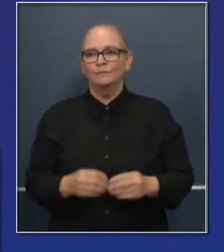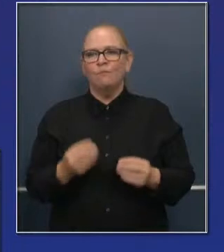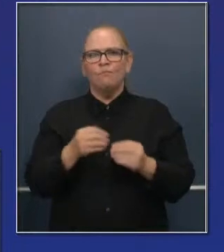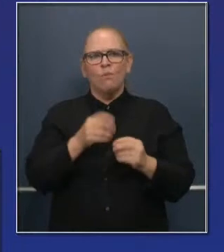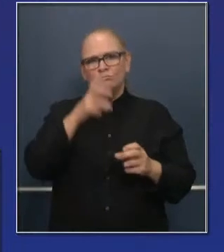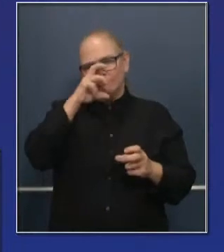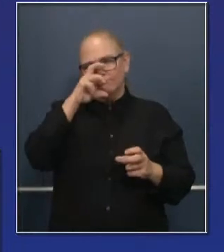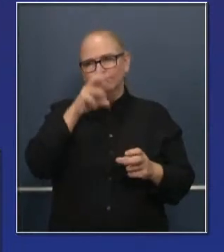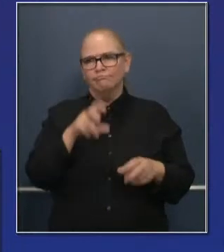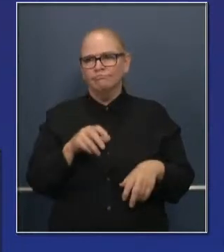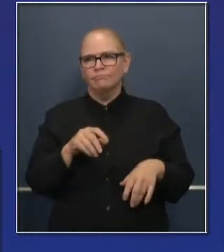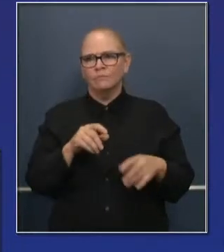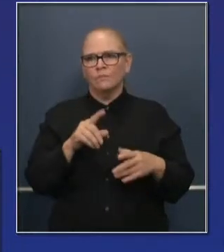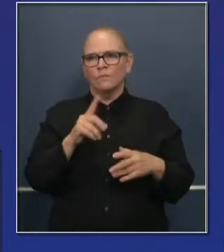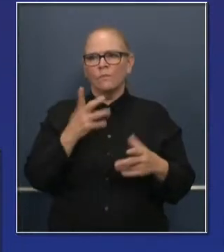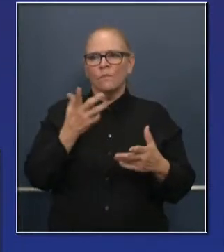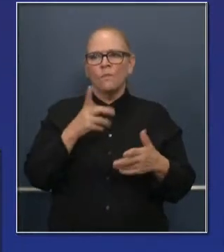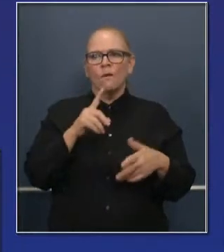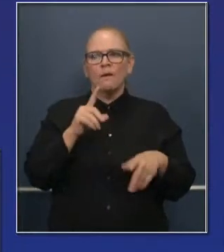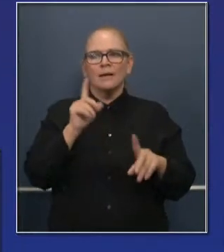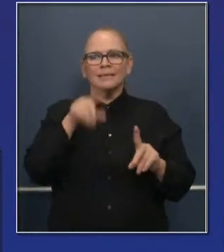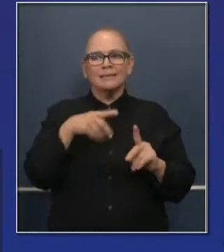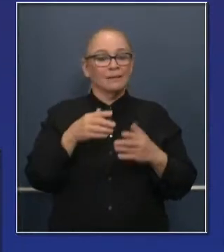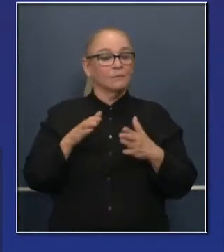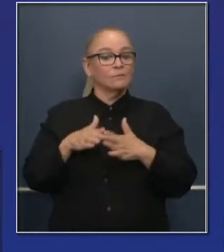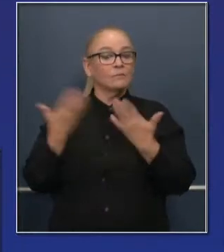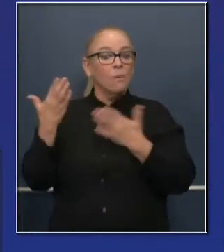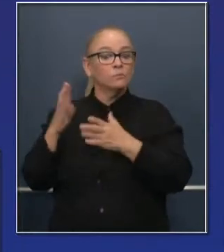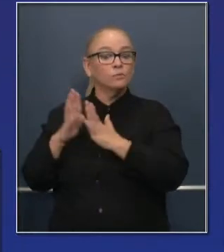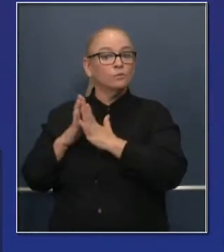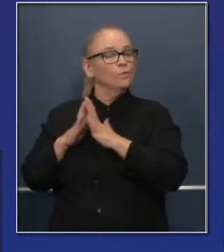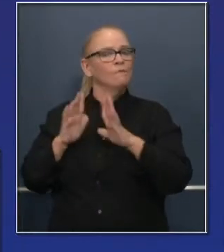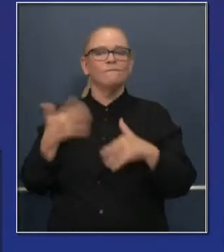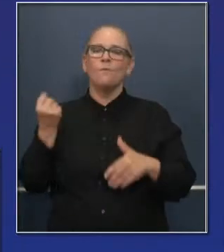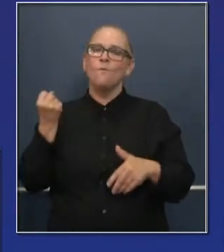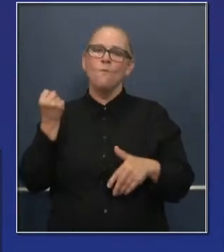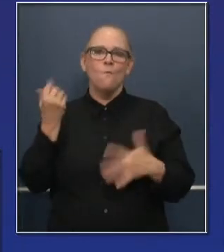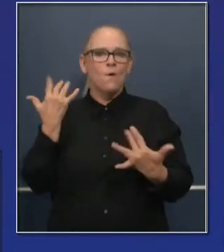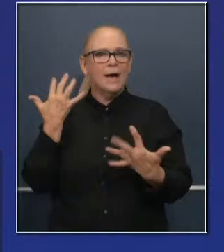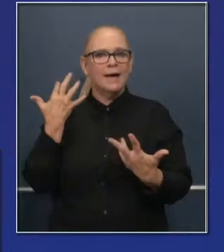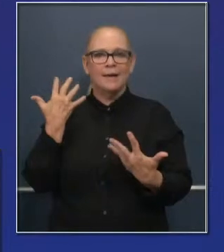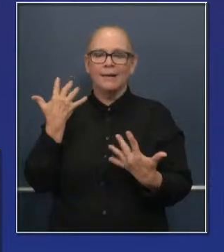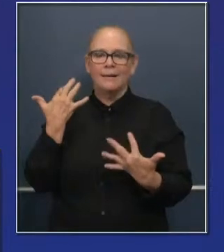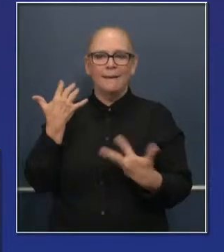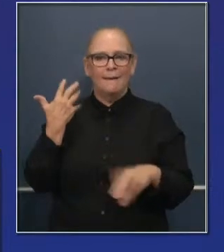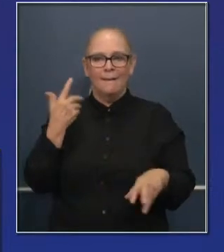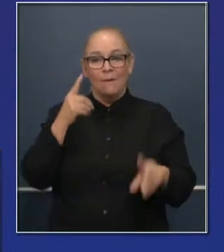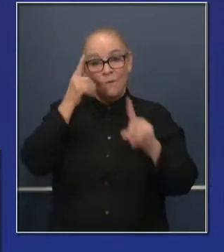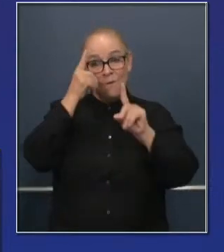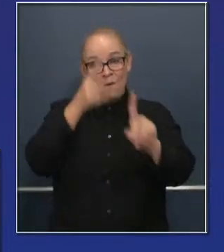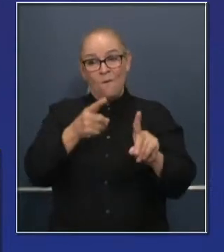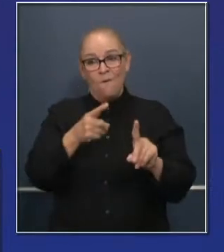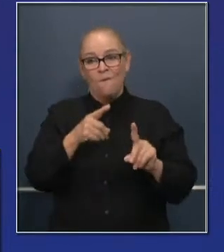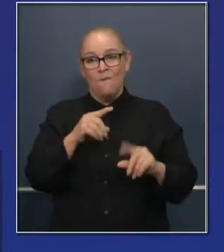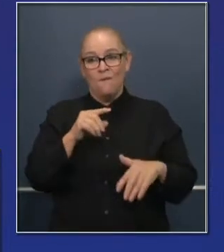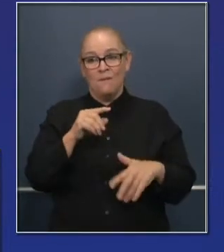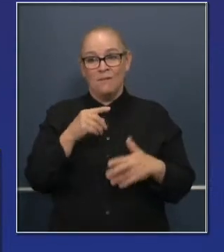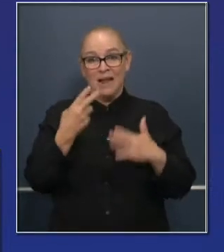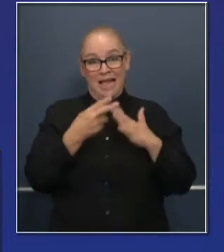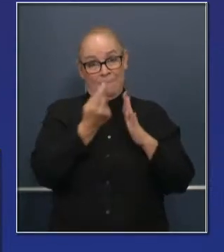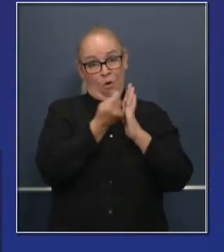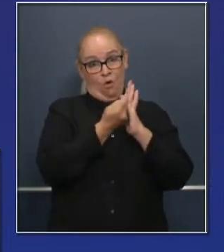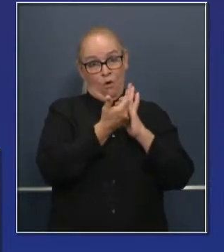reopening our schools. Goal ultimately is to get off this list for 2 weeks, and that gives us some